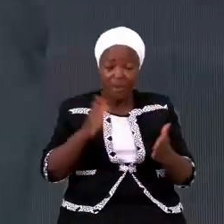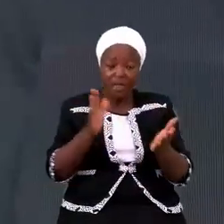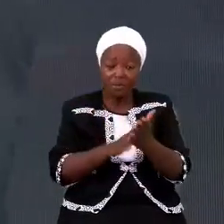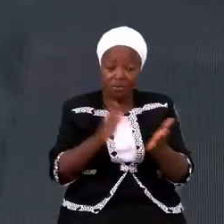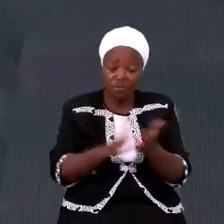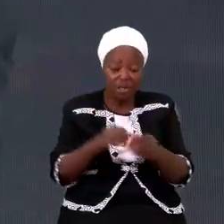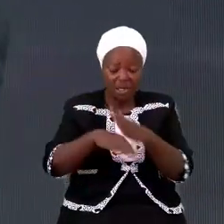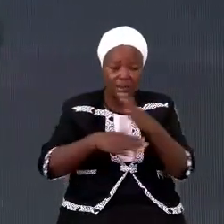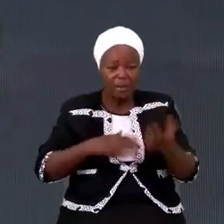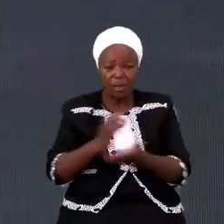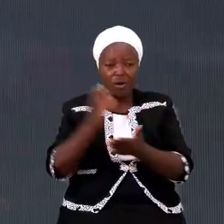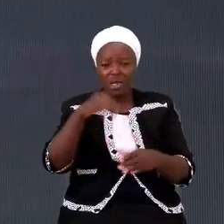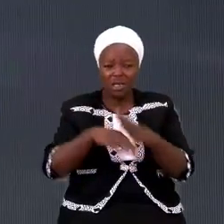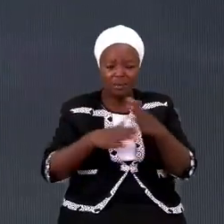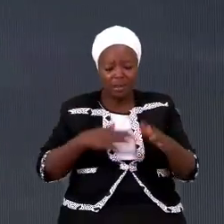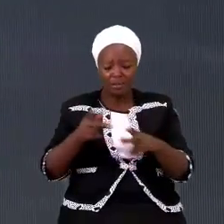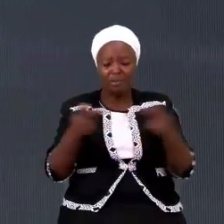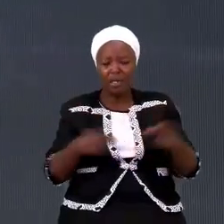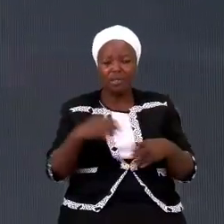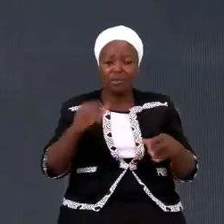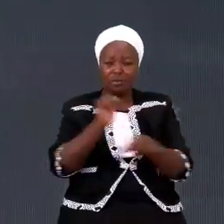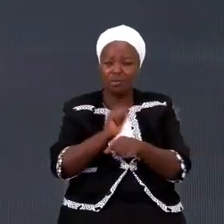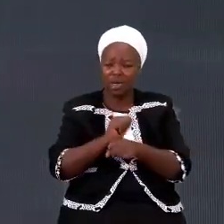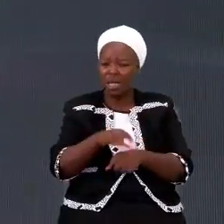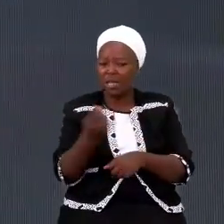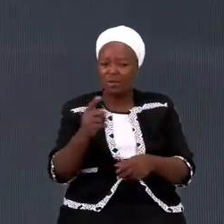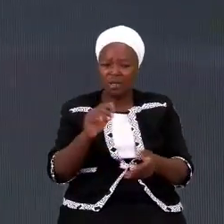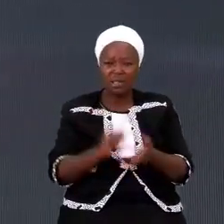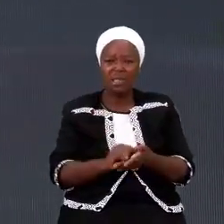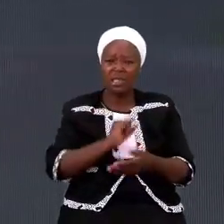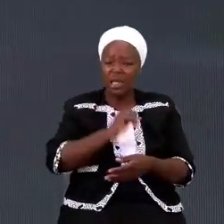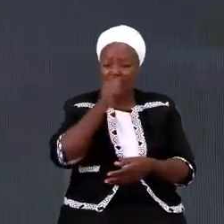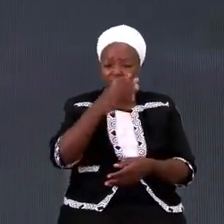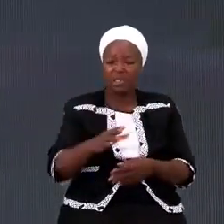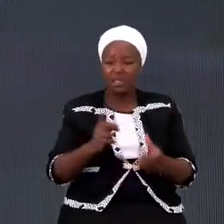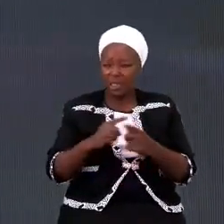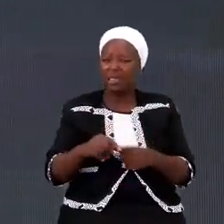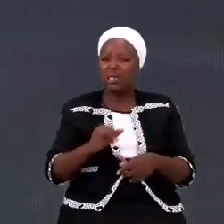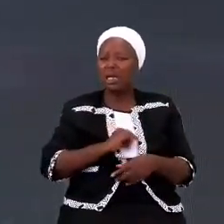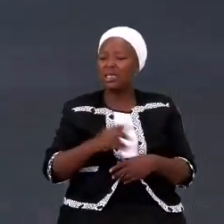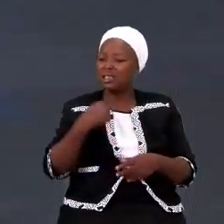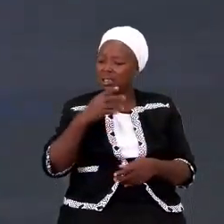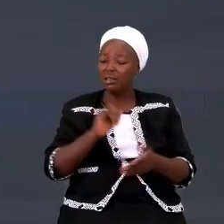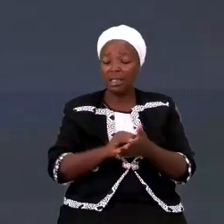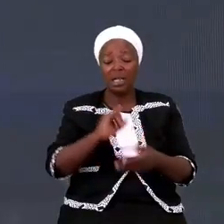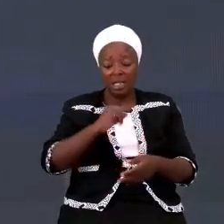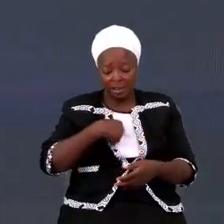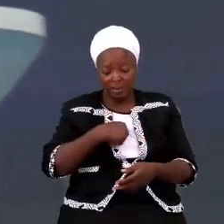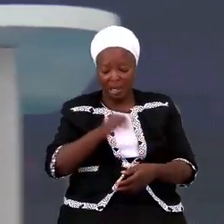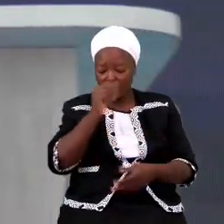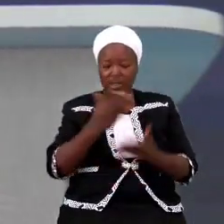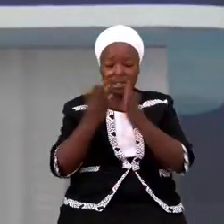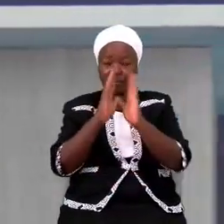a servant of Christ. I am the mouthpiece of the Lord. And we tell, we